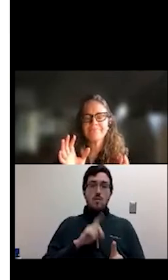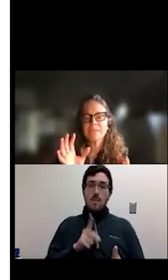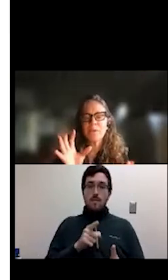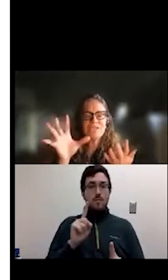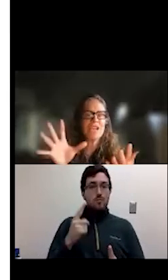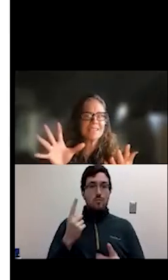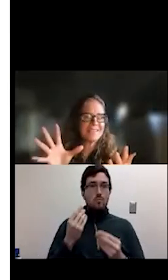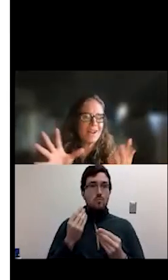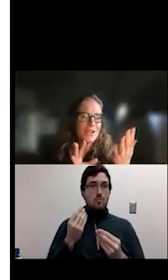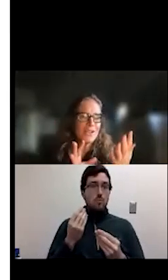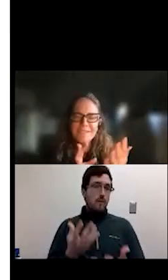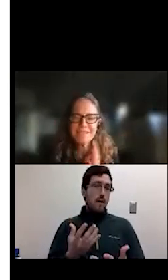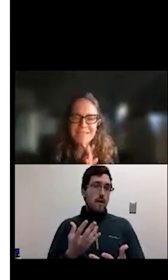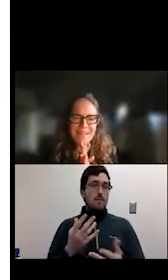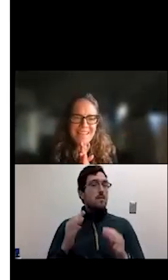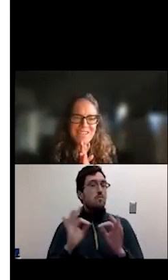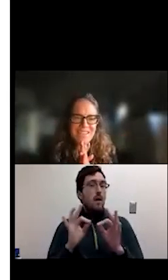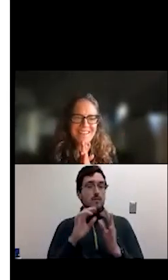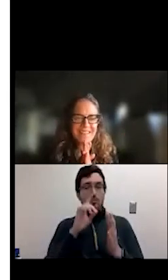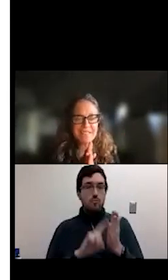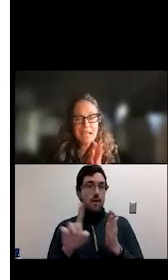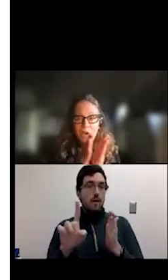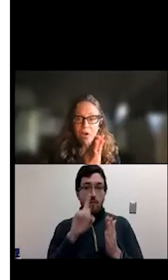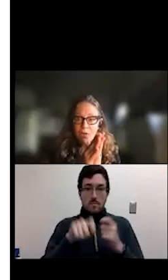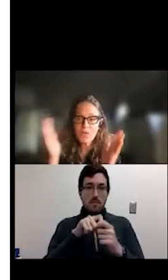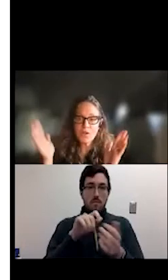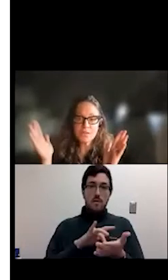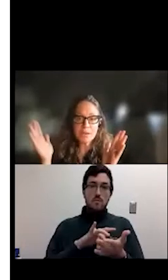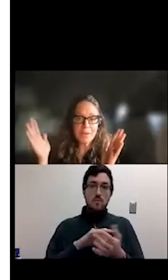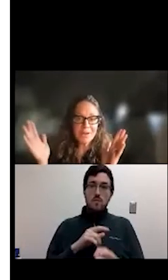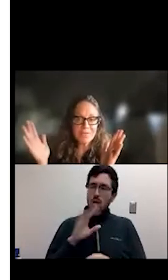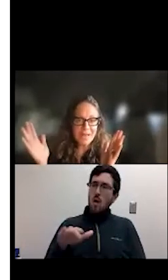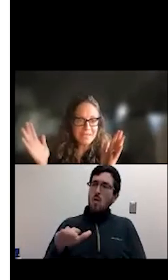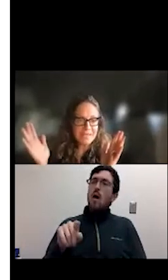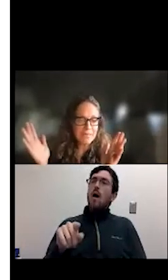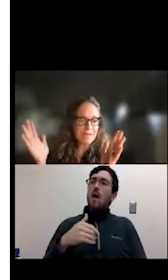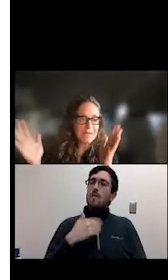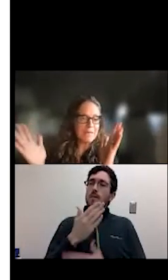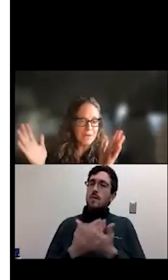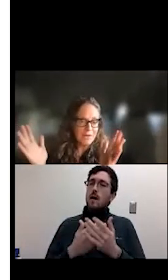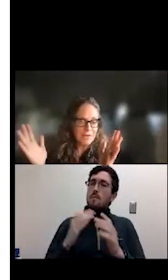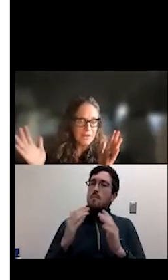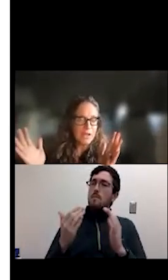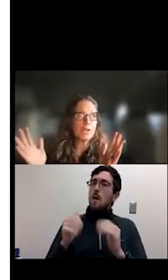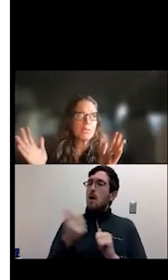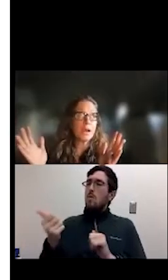provide price checks on the selected medication. And they say, oh, well, there's some comparative meds that may